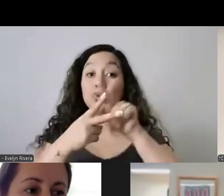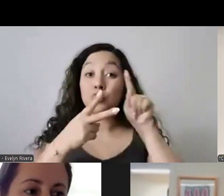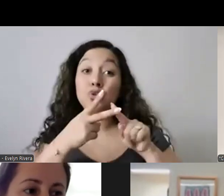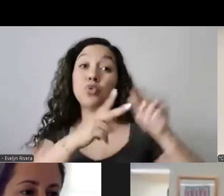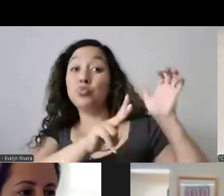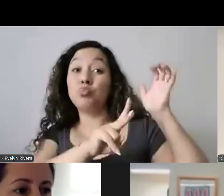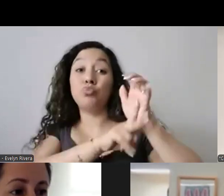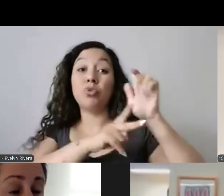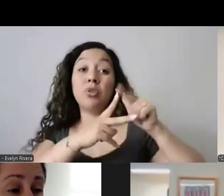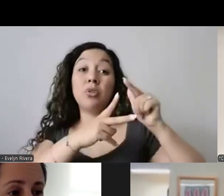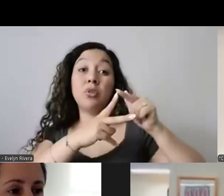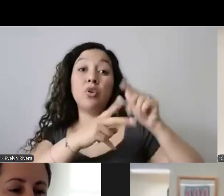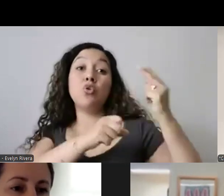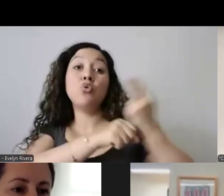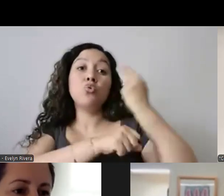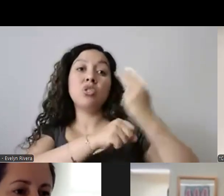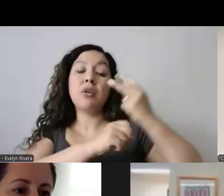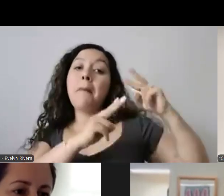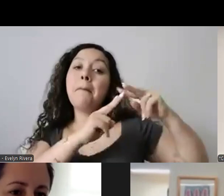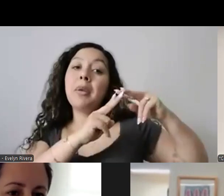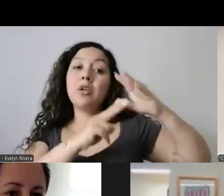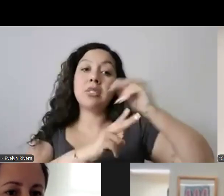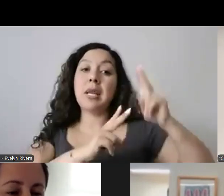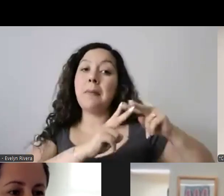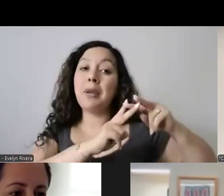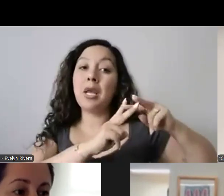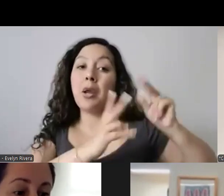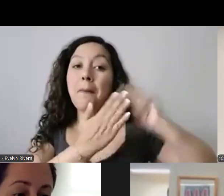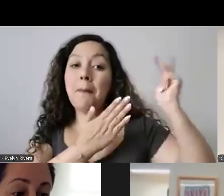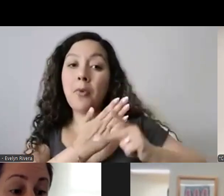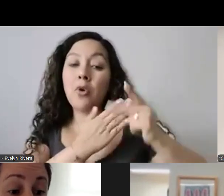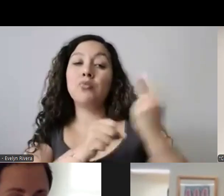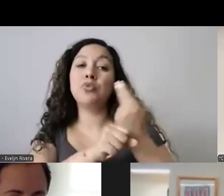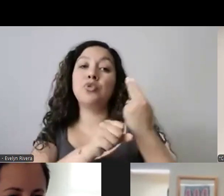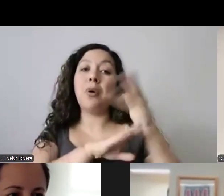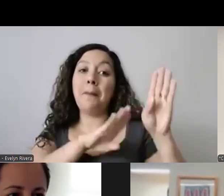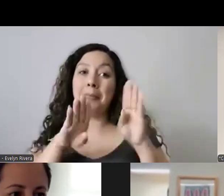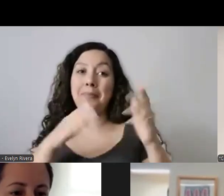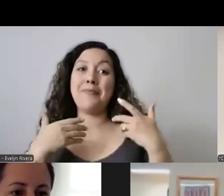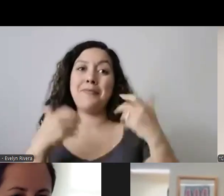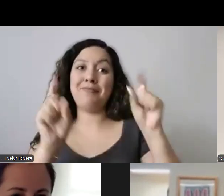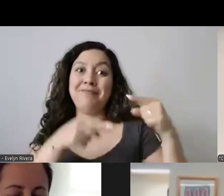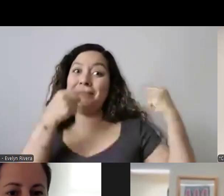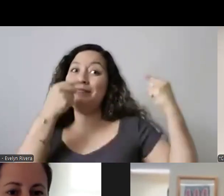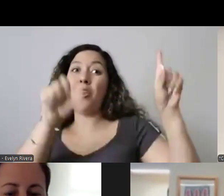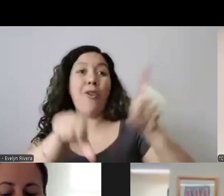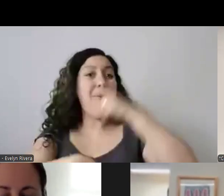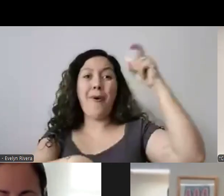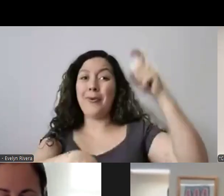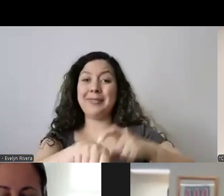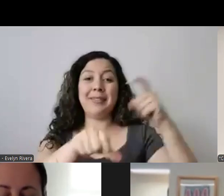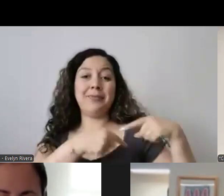behavioral health, is the use of peers and peer programs, which have been used in behavioral health for a long time, more so